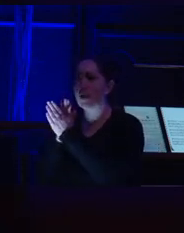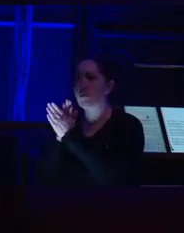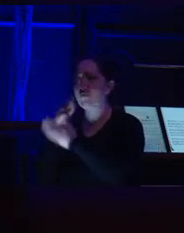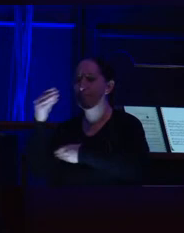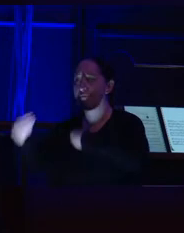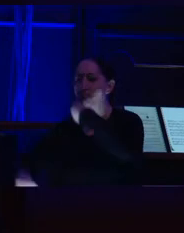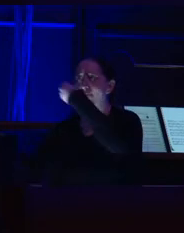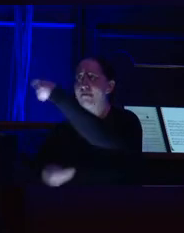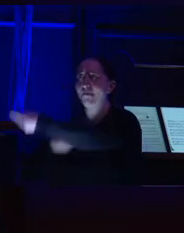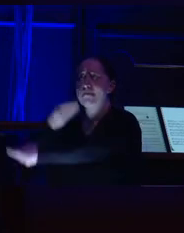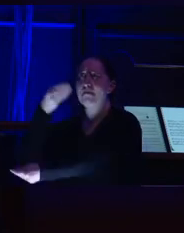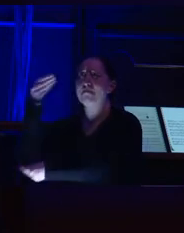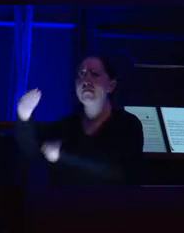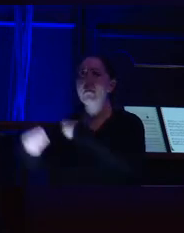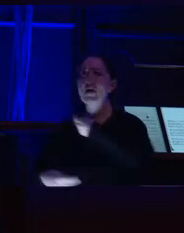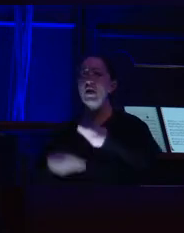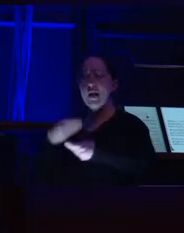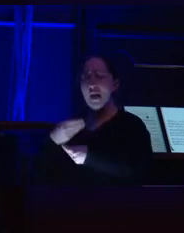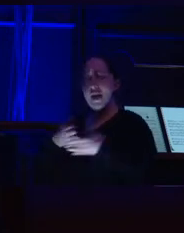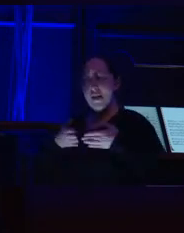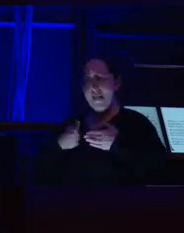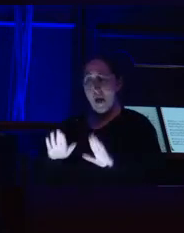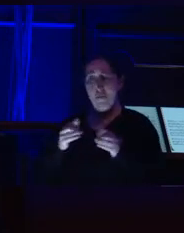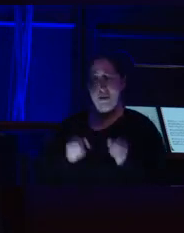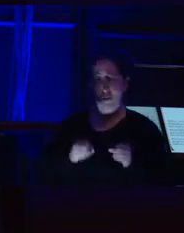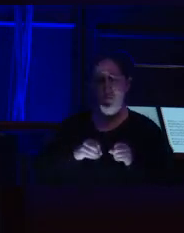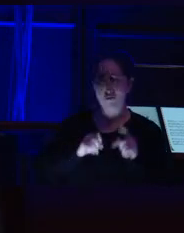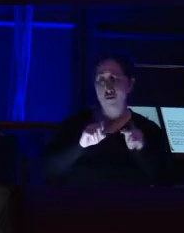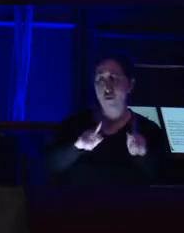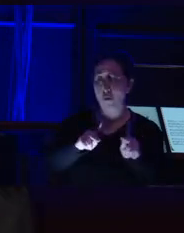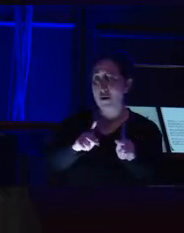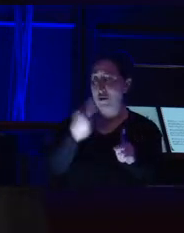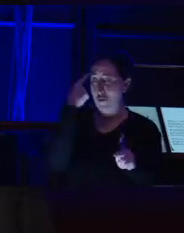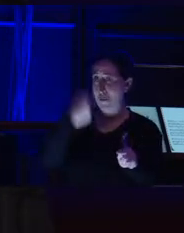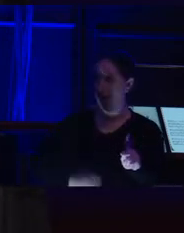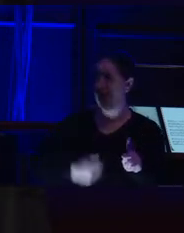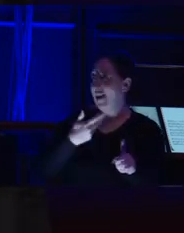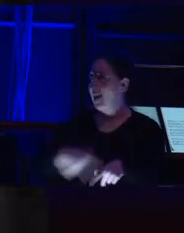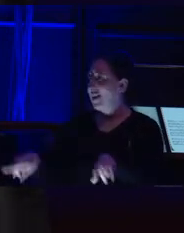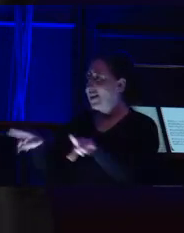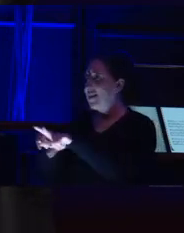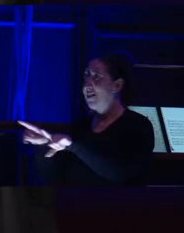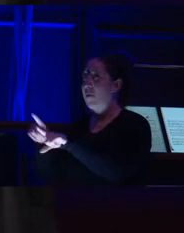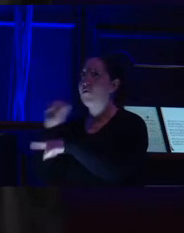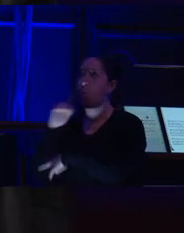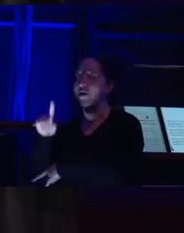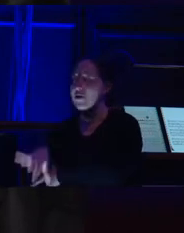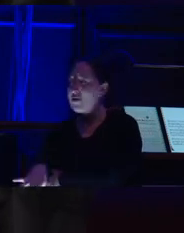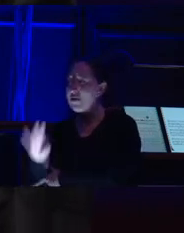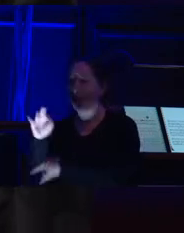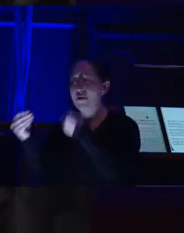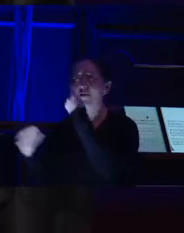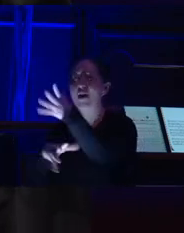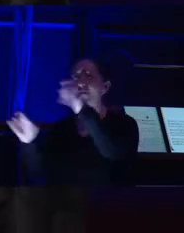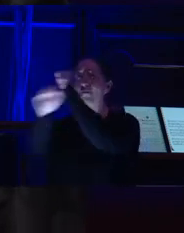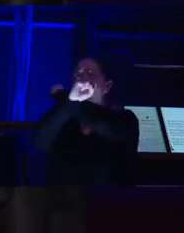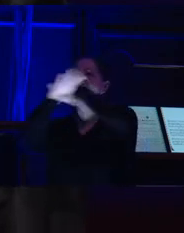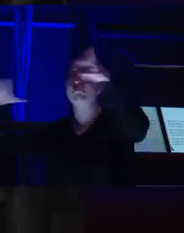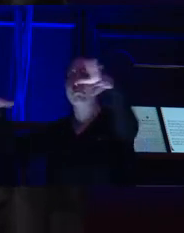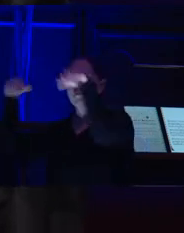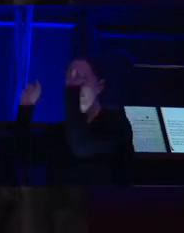encounters. It opened doors for me in the same way that it opens the doors to discovery, imagination, and